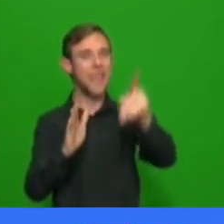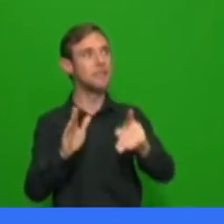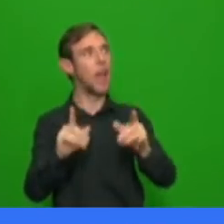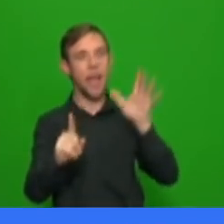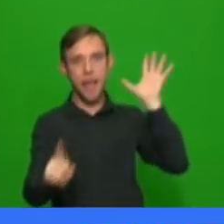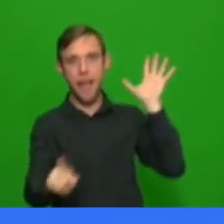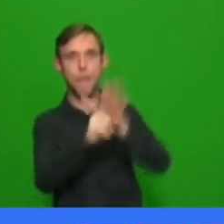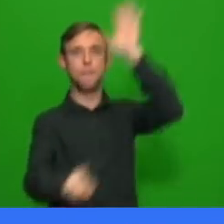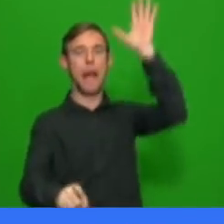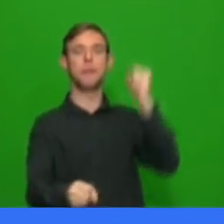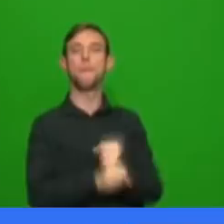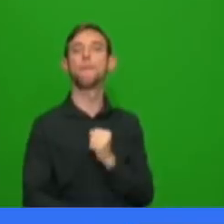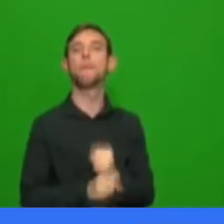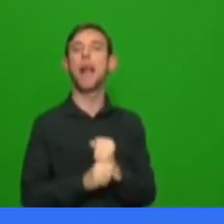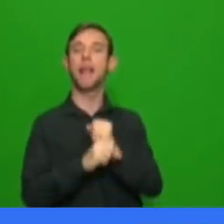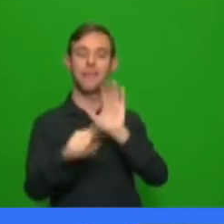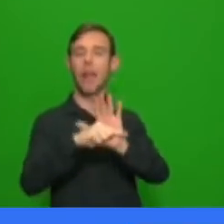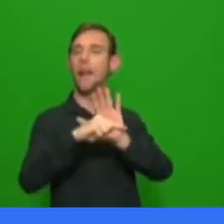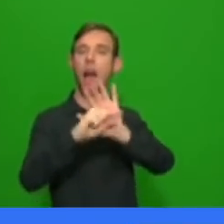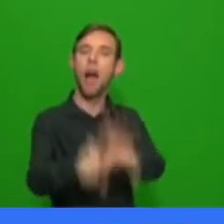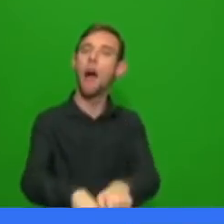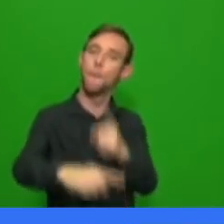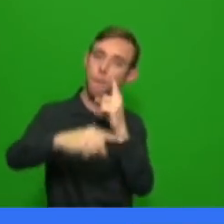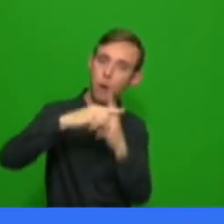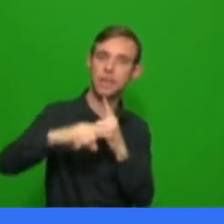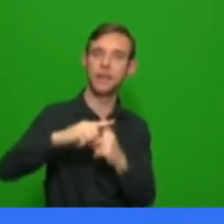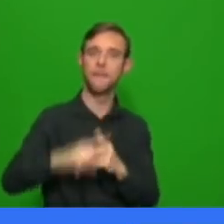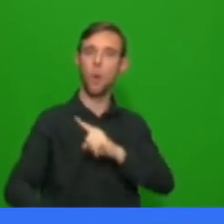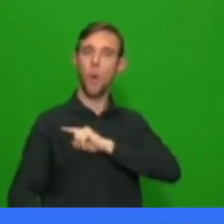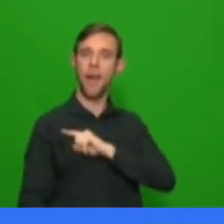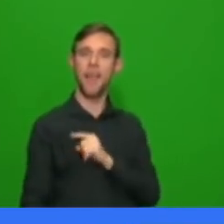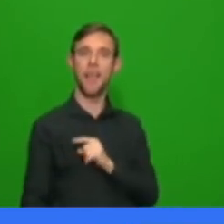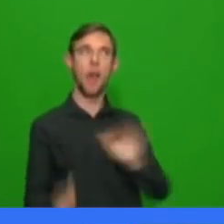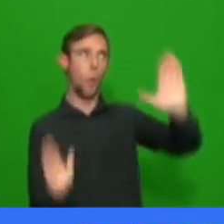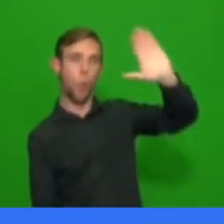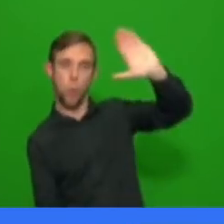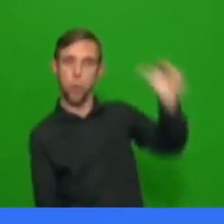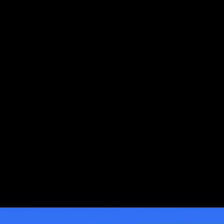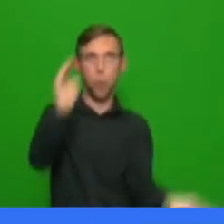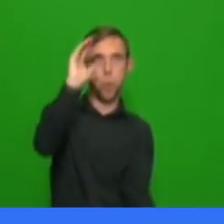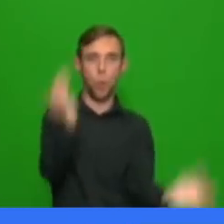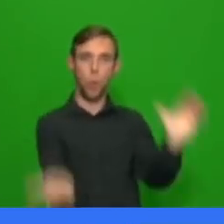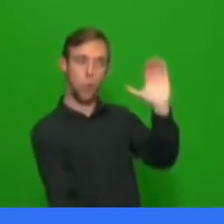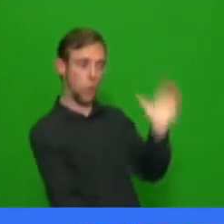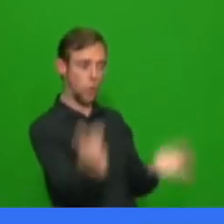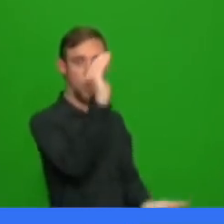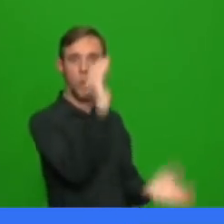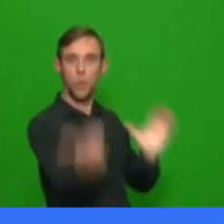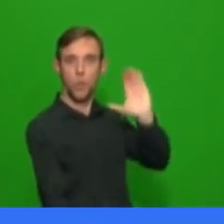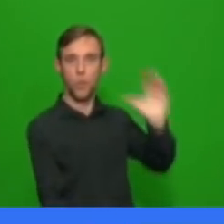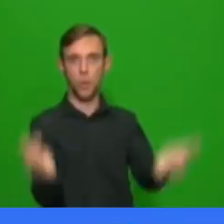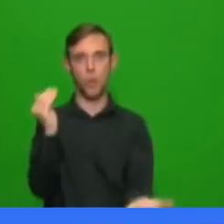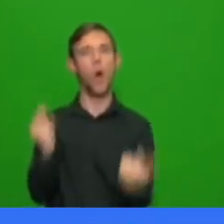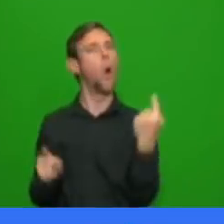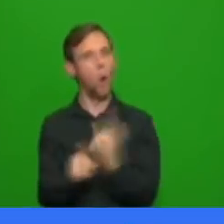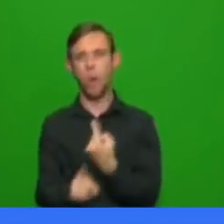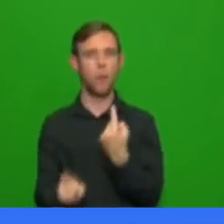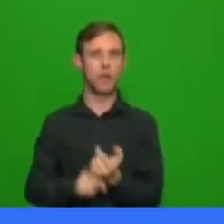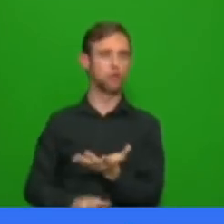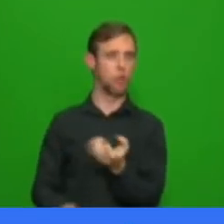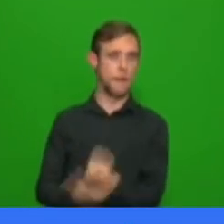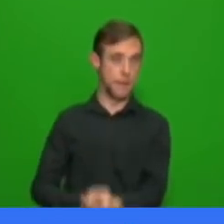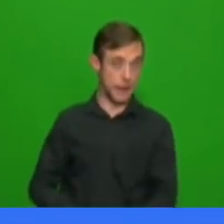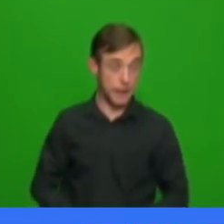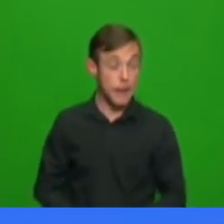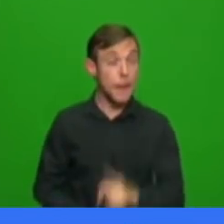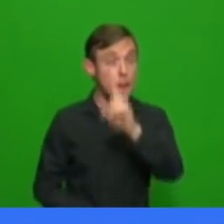referred to, but in some instances when people do these measures, and because they must take account of foreign debt, they